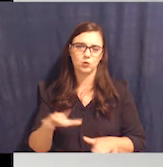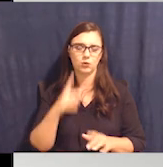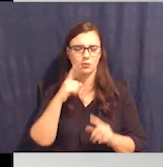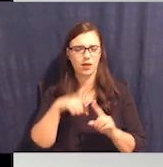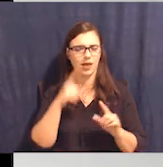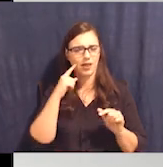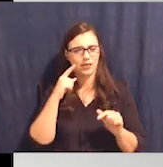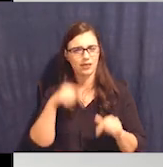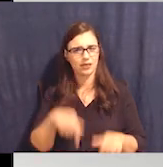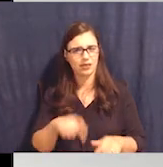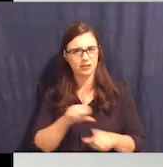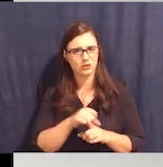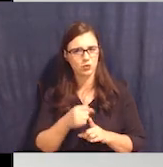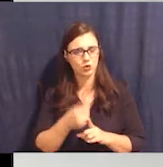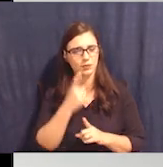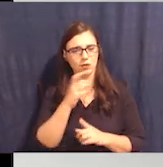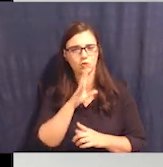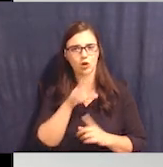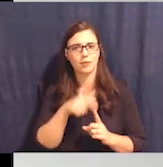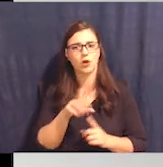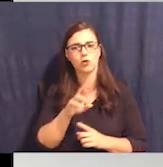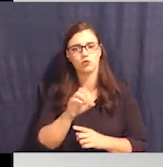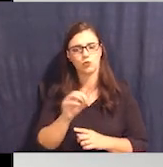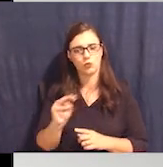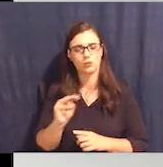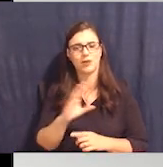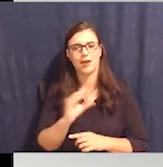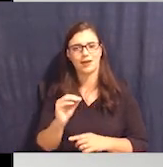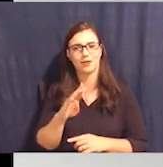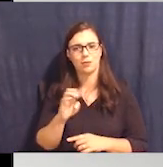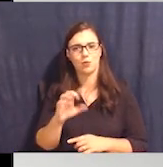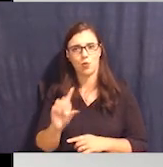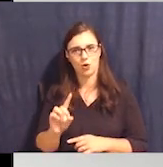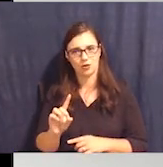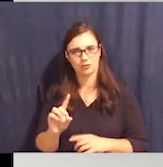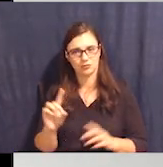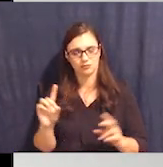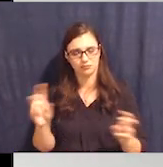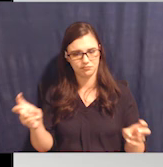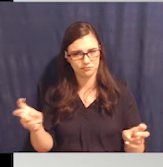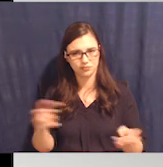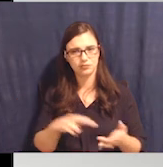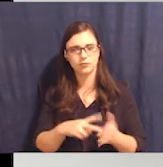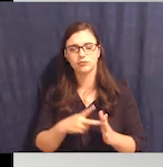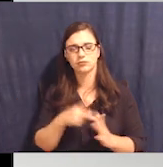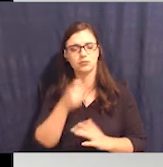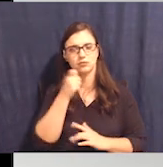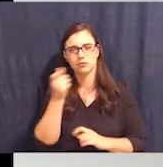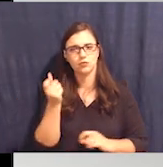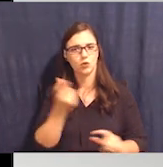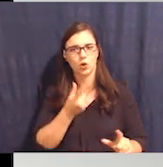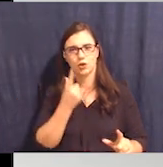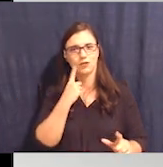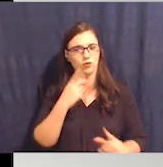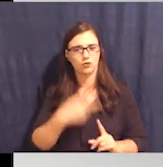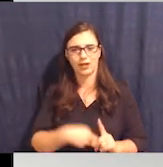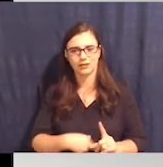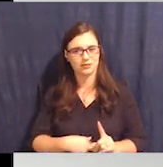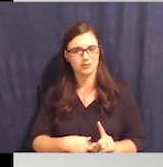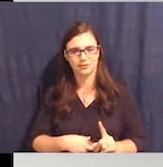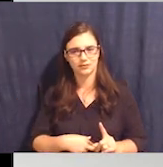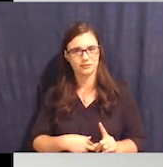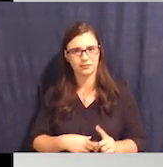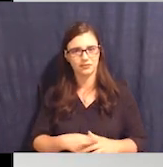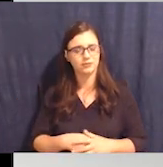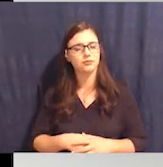do. But I think in this case, since we're talking about room and board, it wouldn't, not all of it is